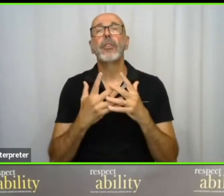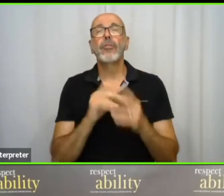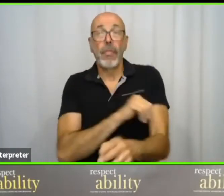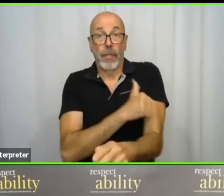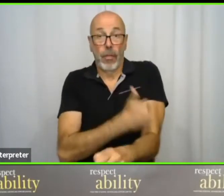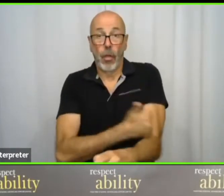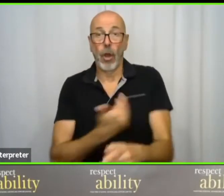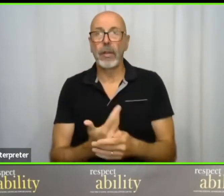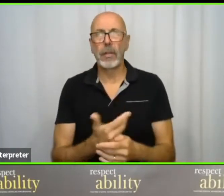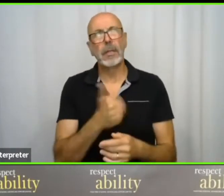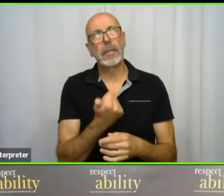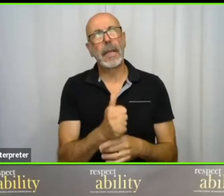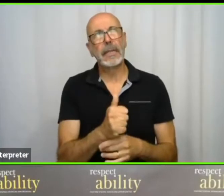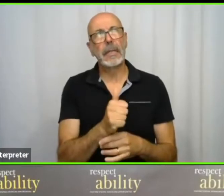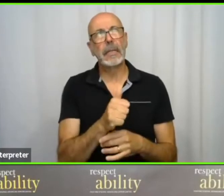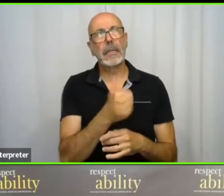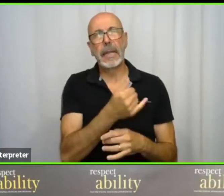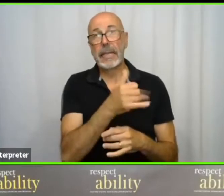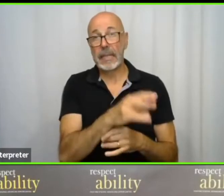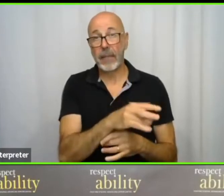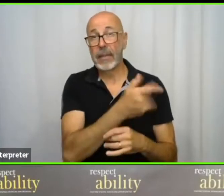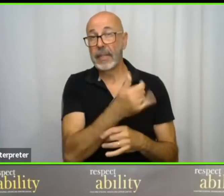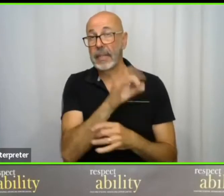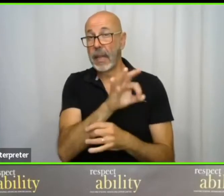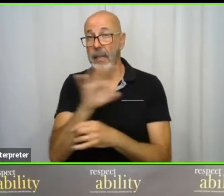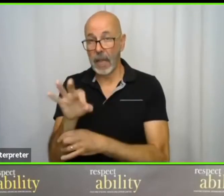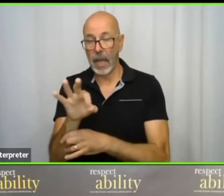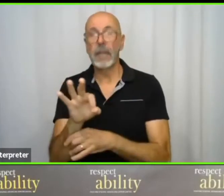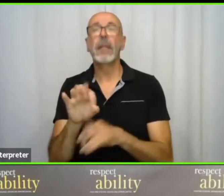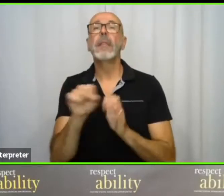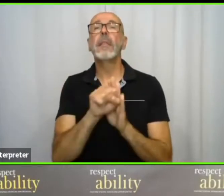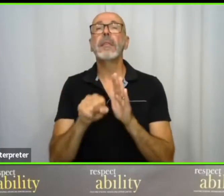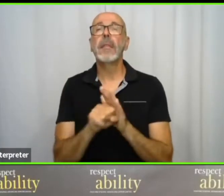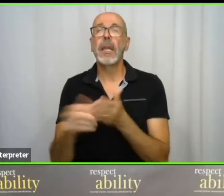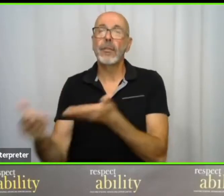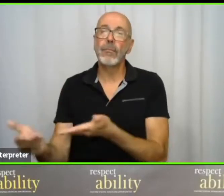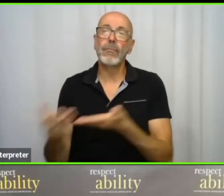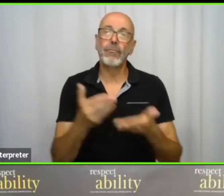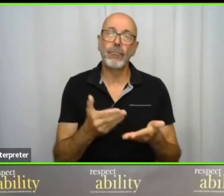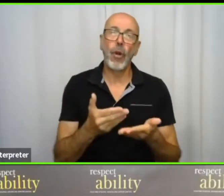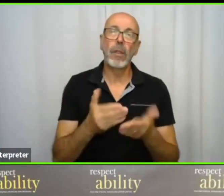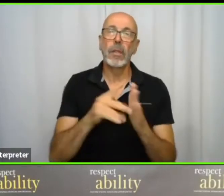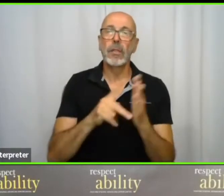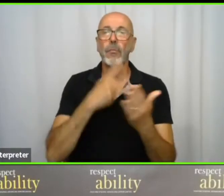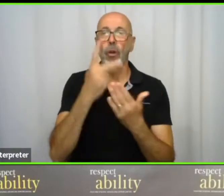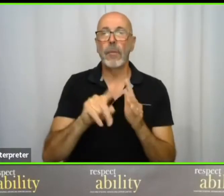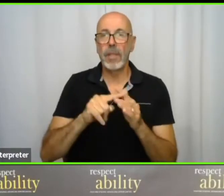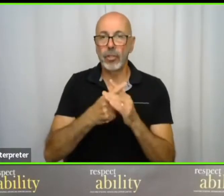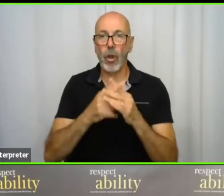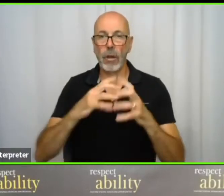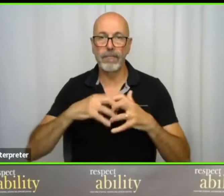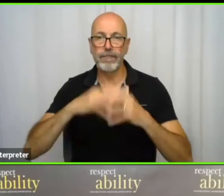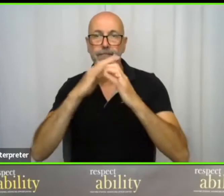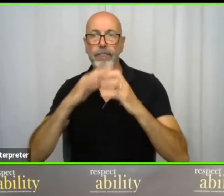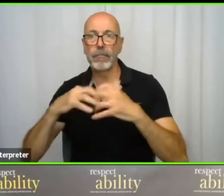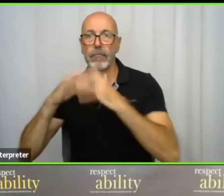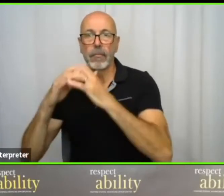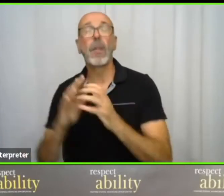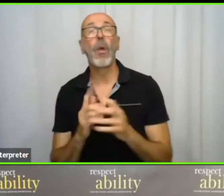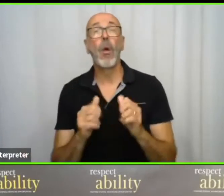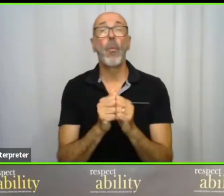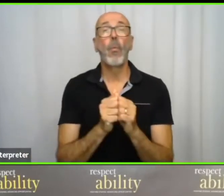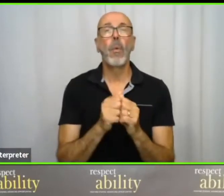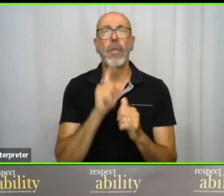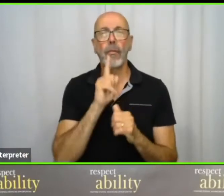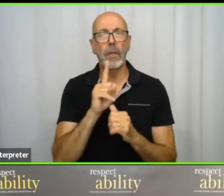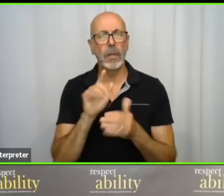and 1999, basically states started bringing these programs into existence. And unfortunately, they did it with a very